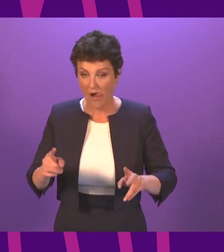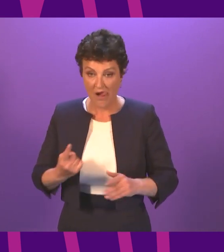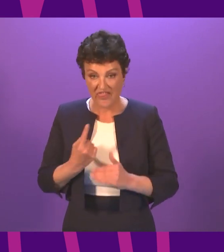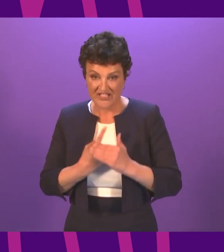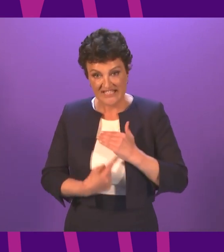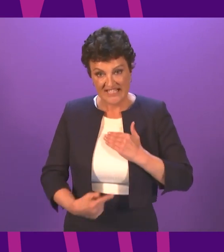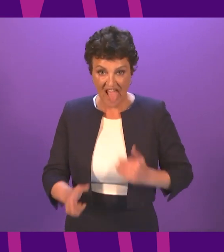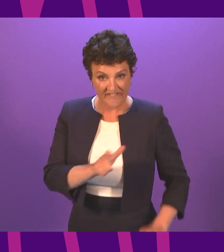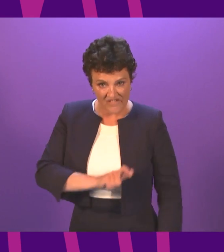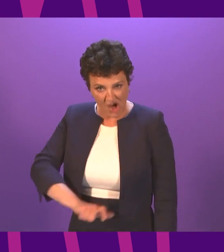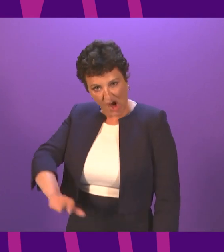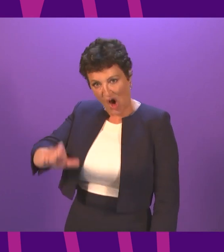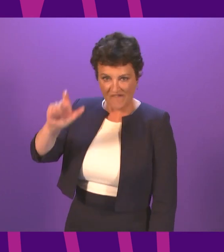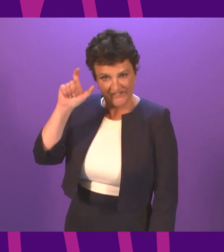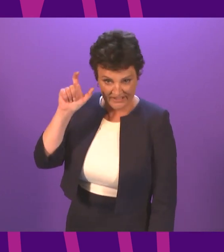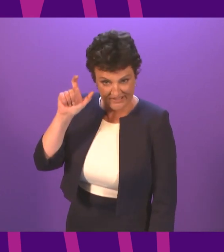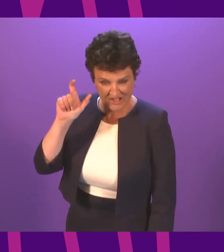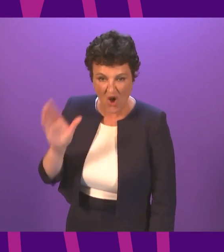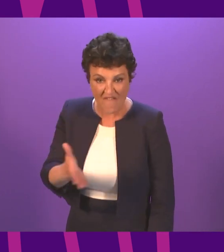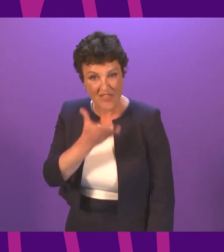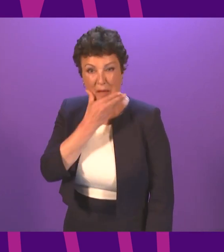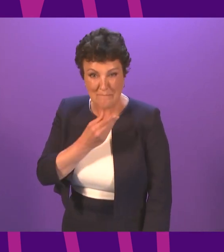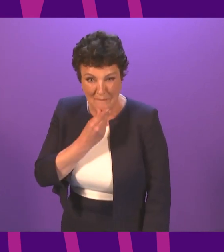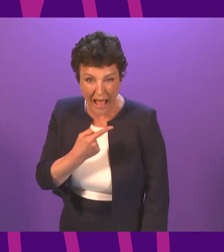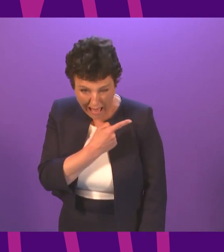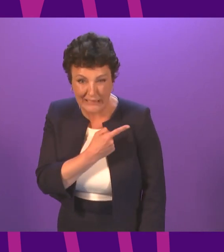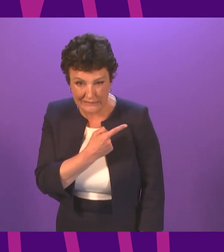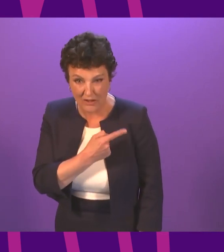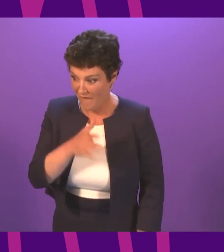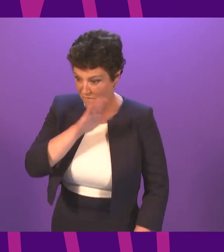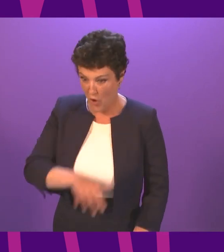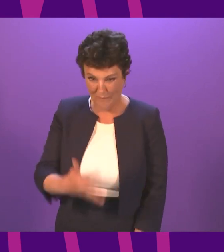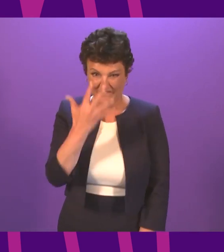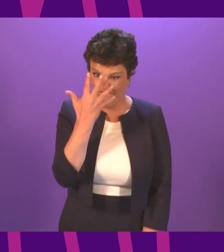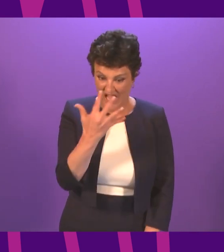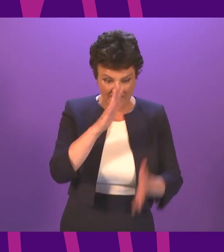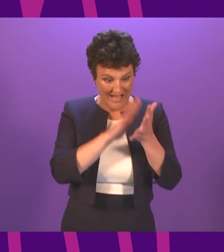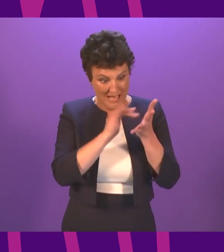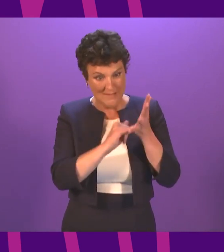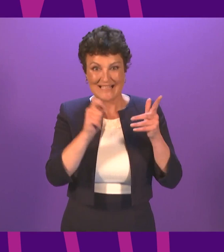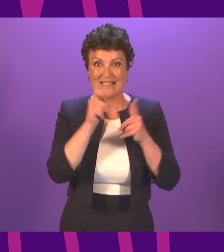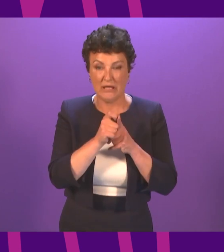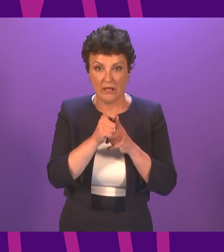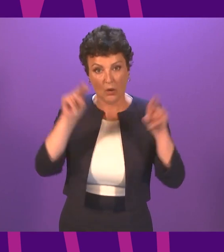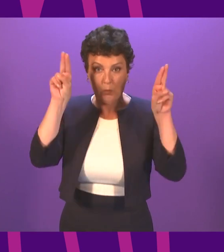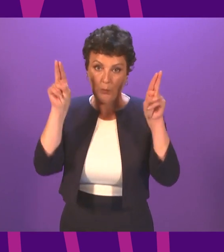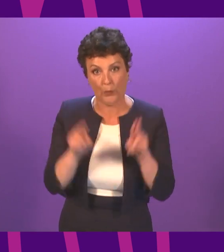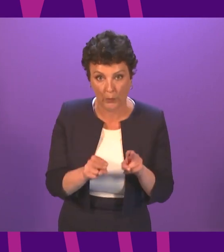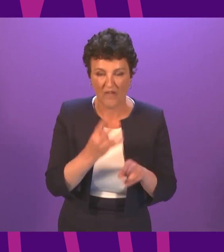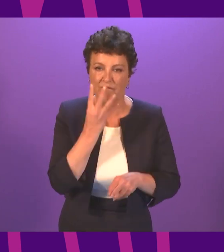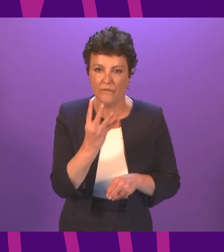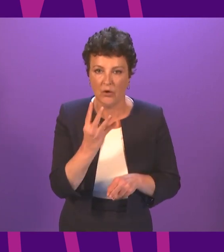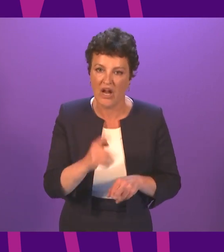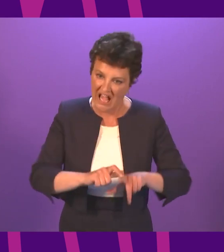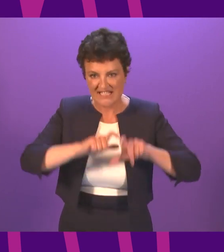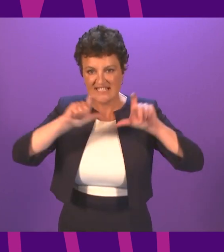self-confidence of the man who can take his party from five MSPs to just four and yet